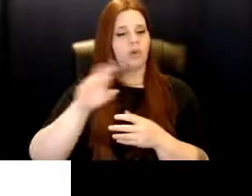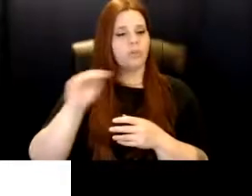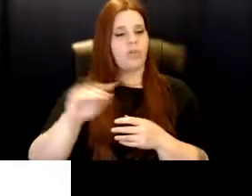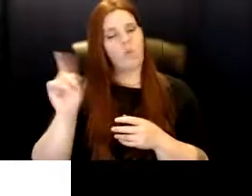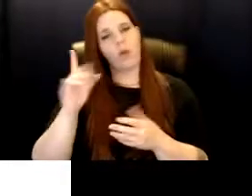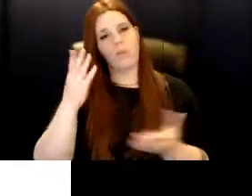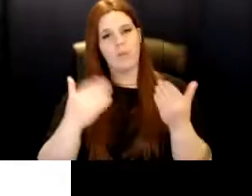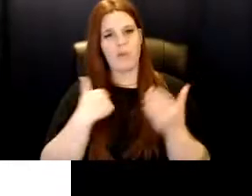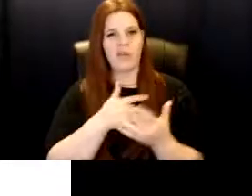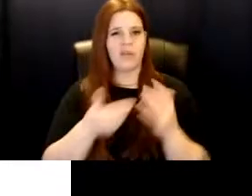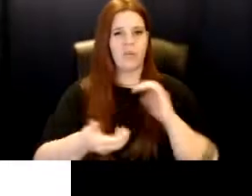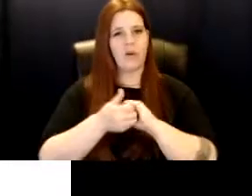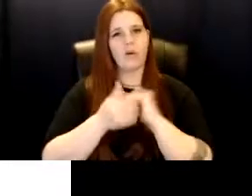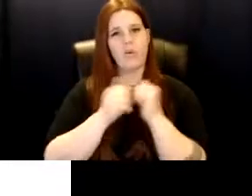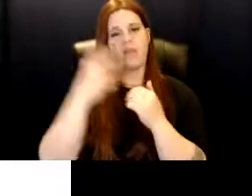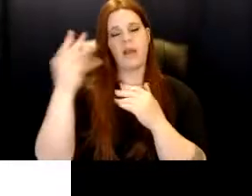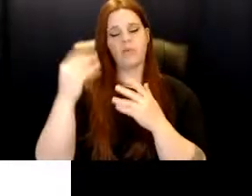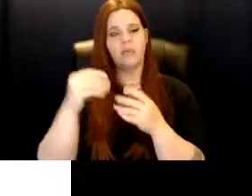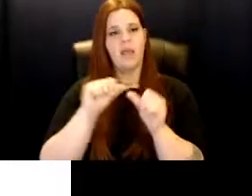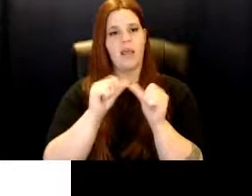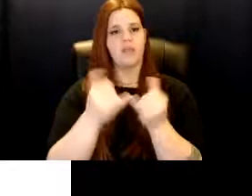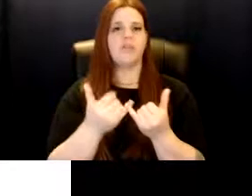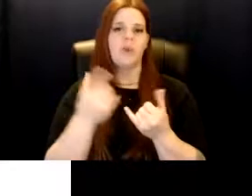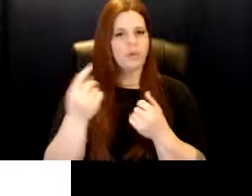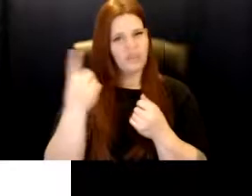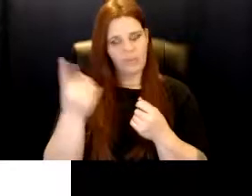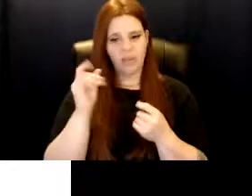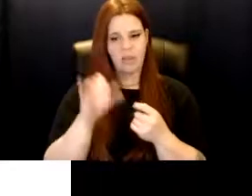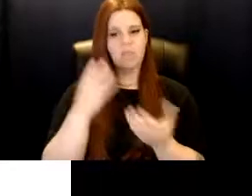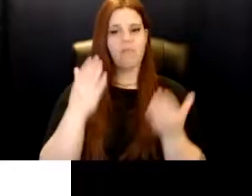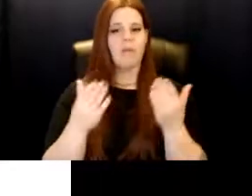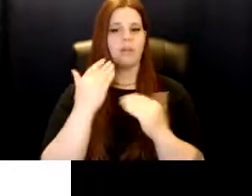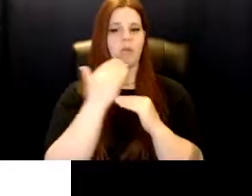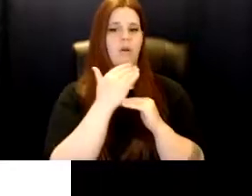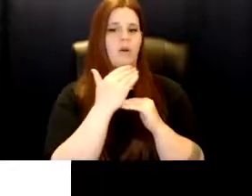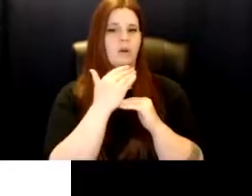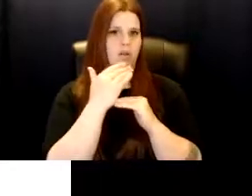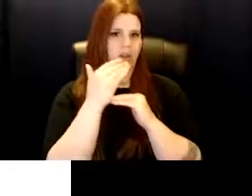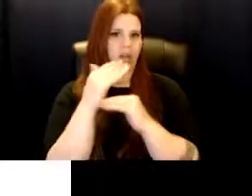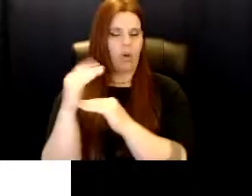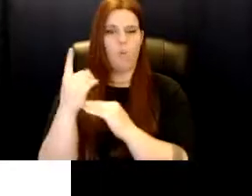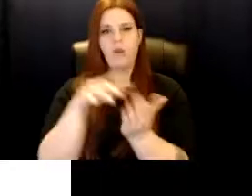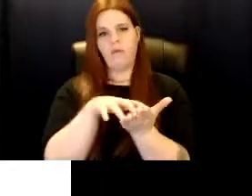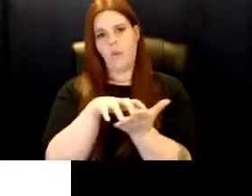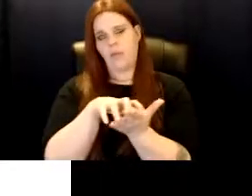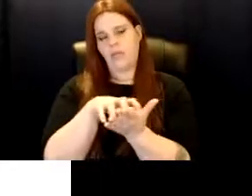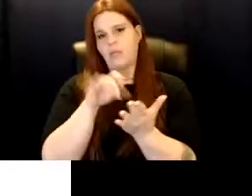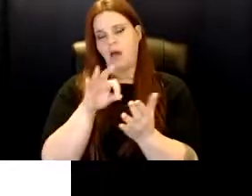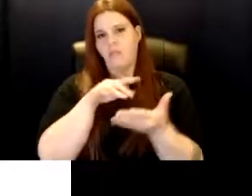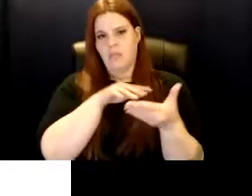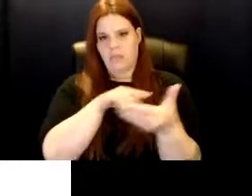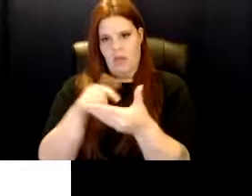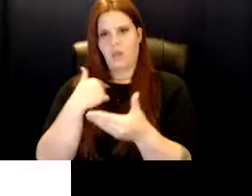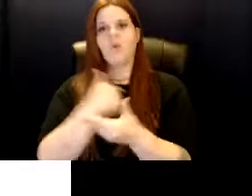outside agency or something like that. There might have been limitations. One of the weaknesses of the study is that we did